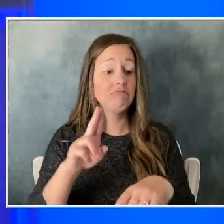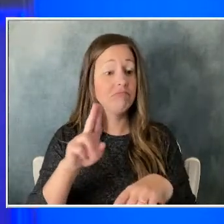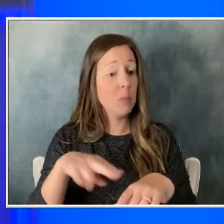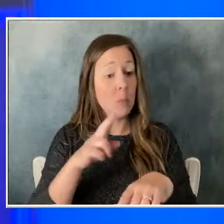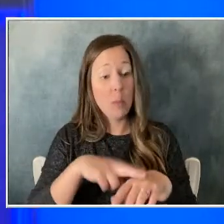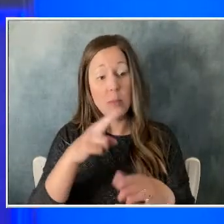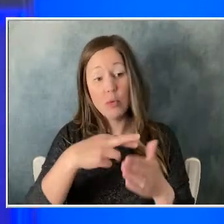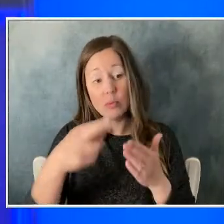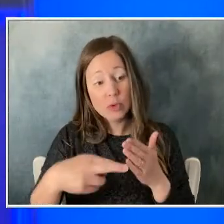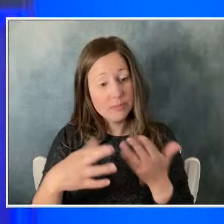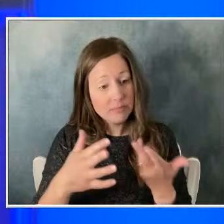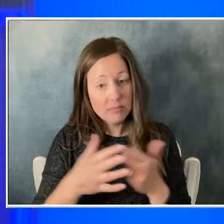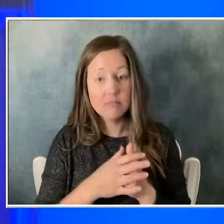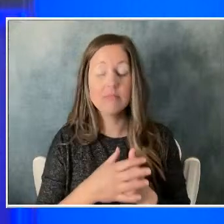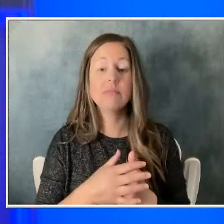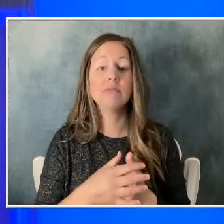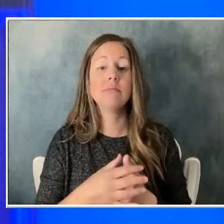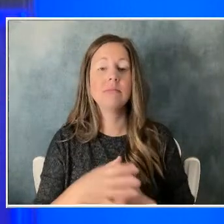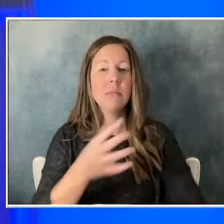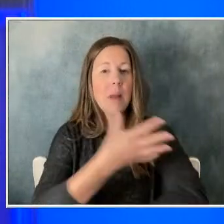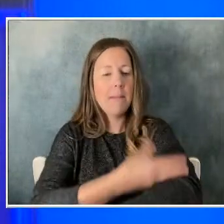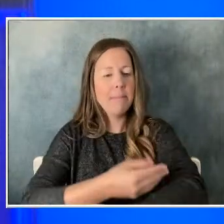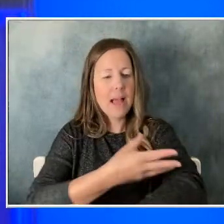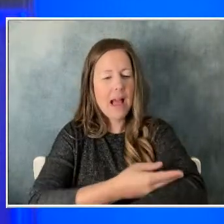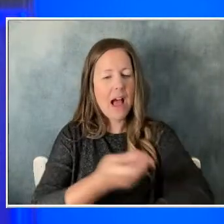and it was a little bit low in iron.